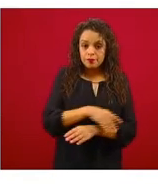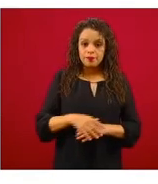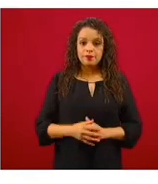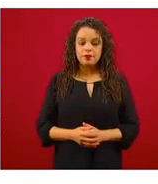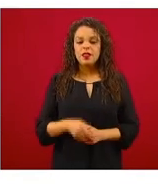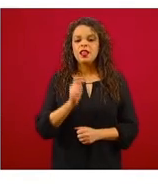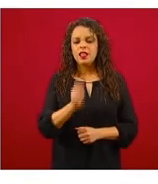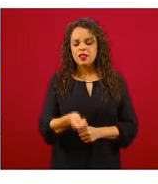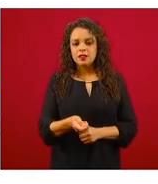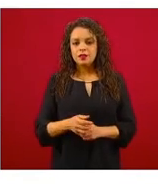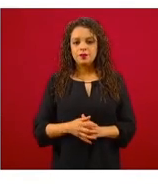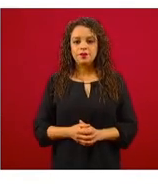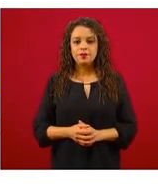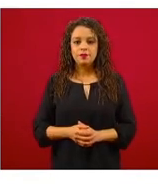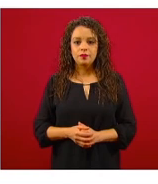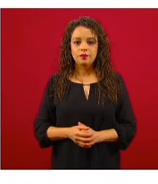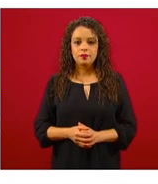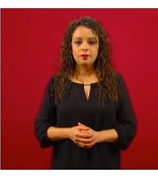are